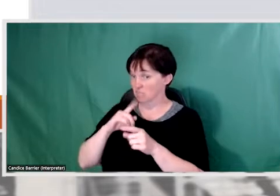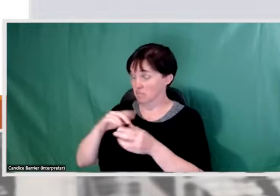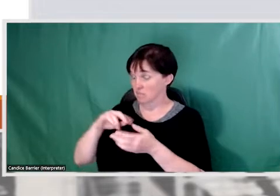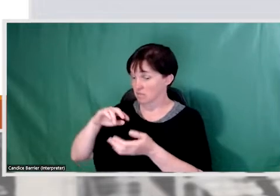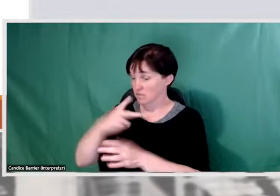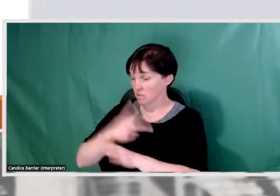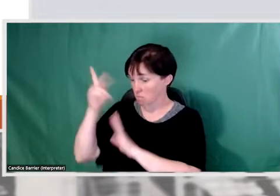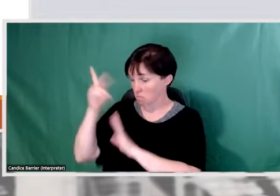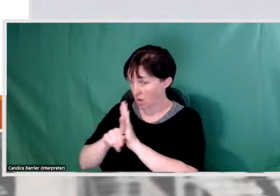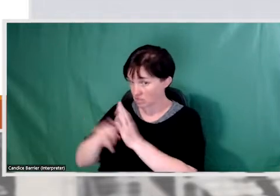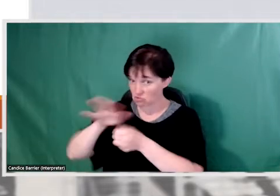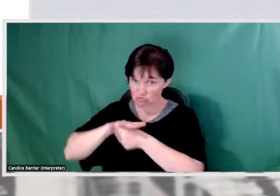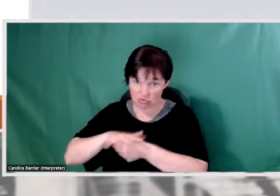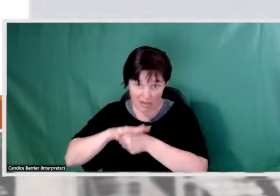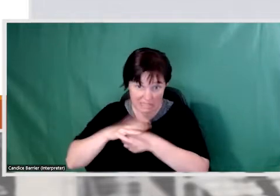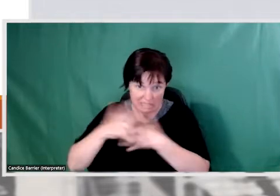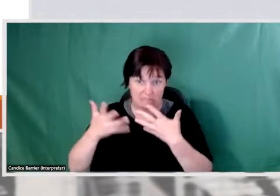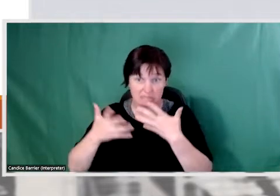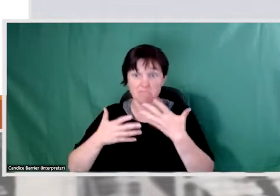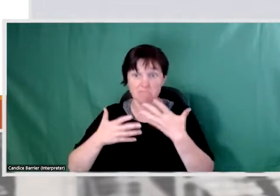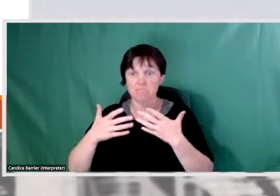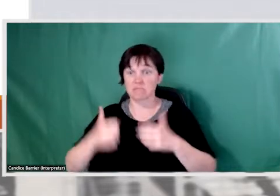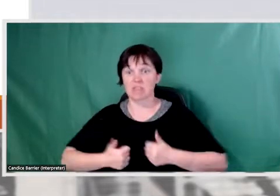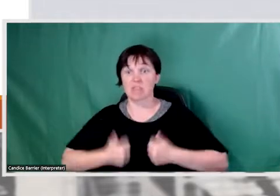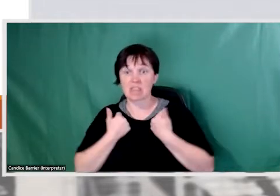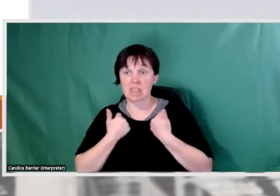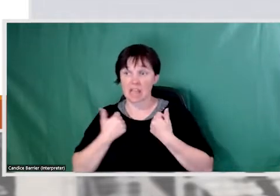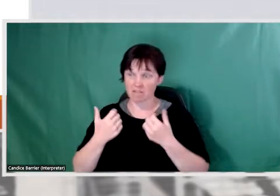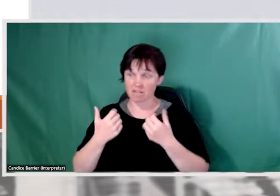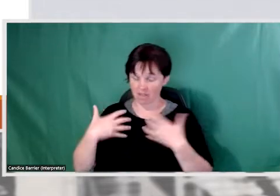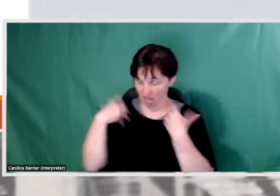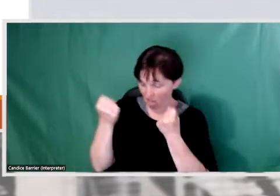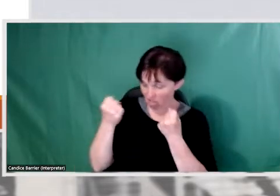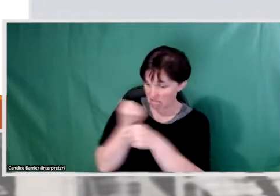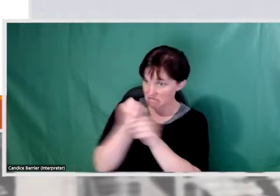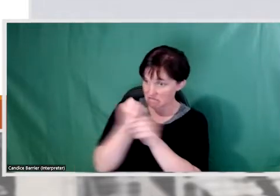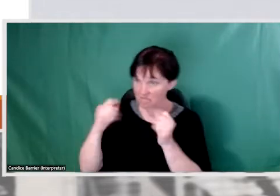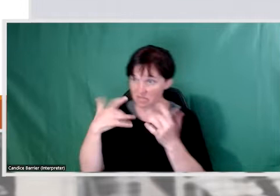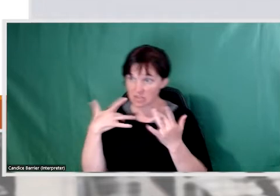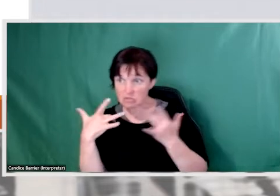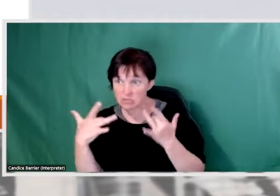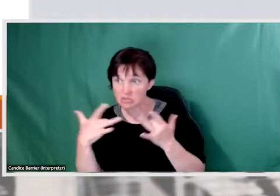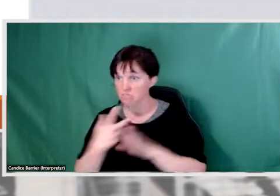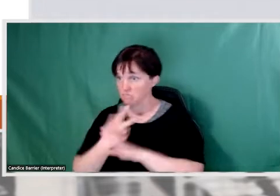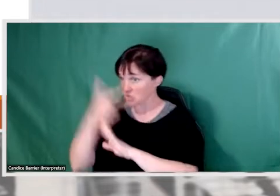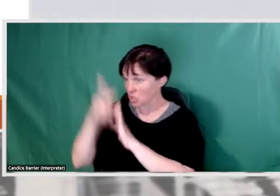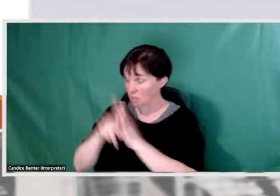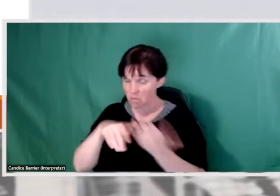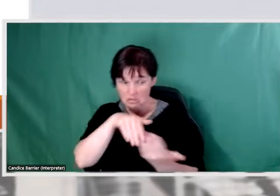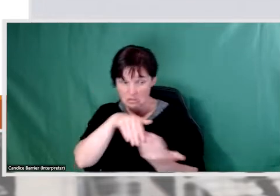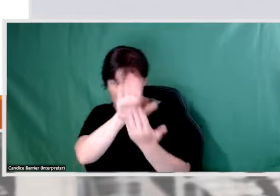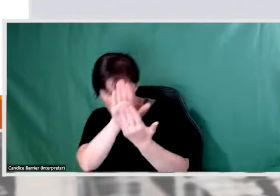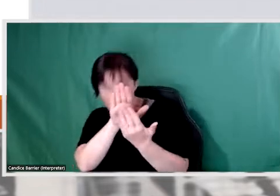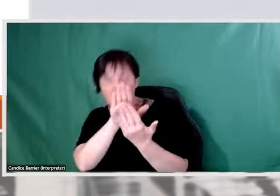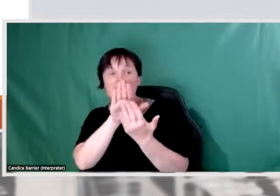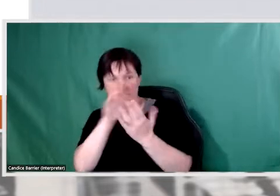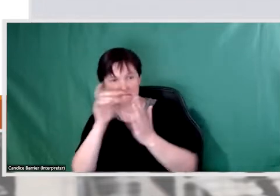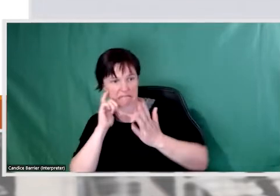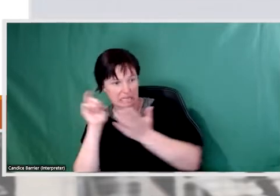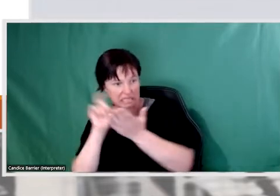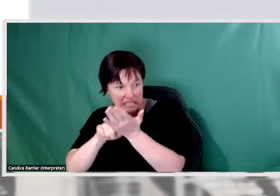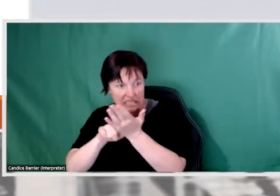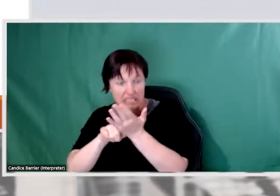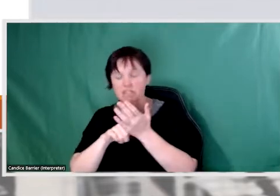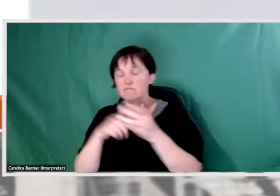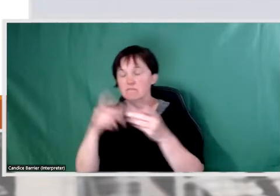known, life, health, safety concern? Are the projects addressing an identified existing department